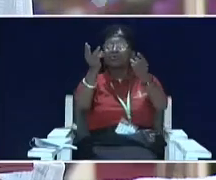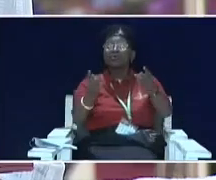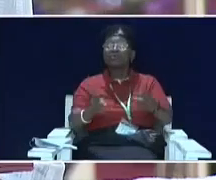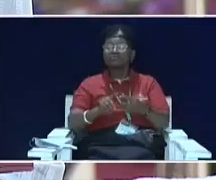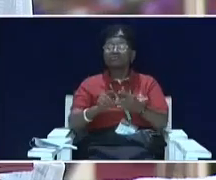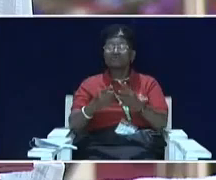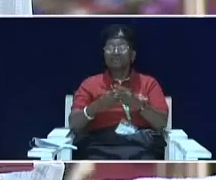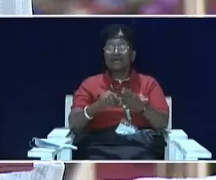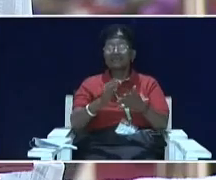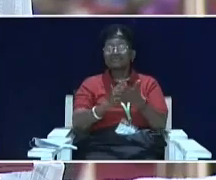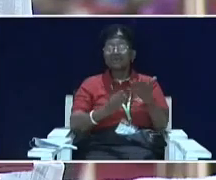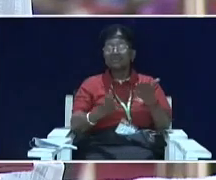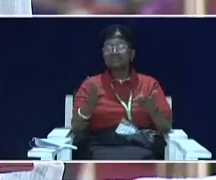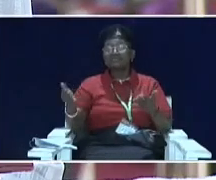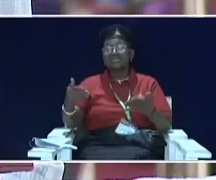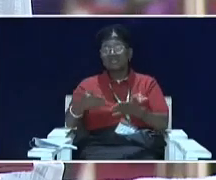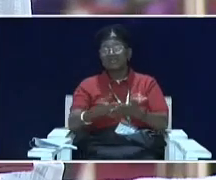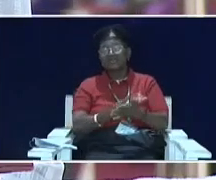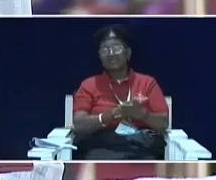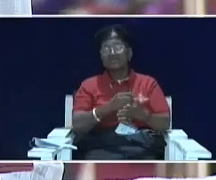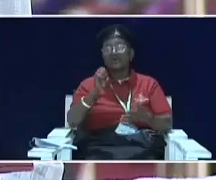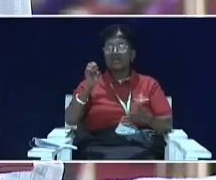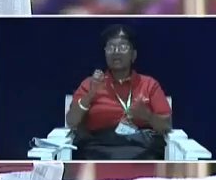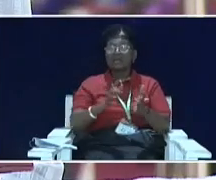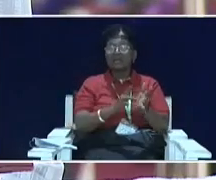Exodus chapter 3,